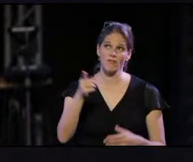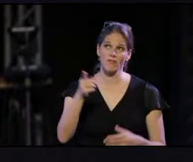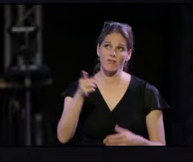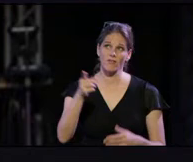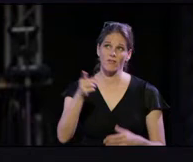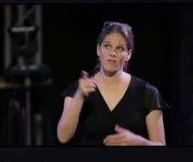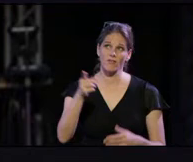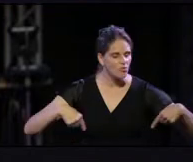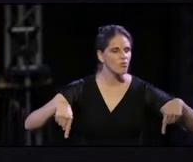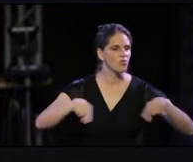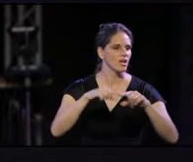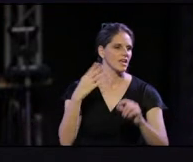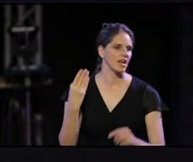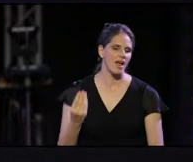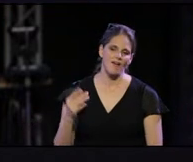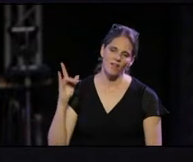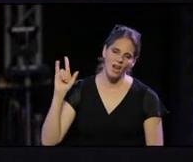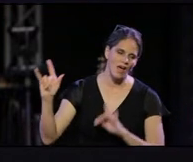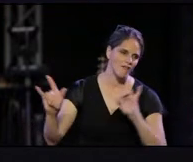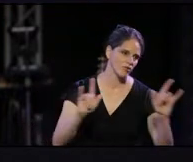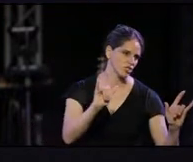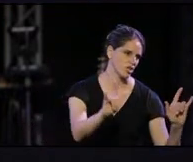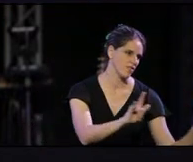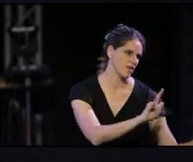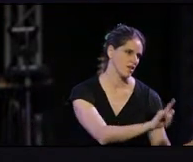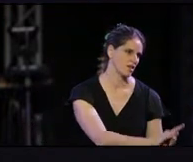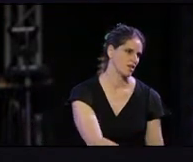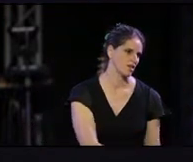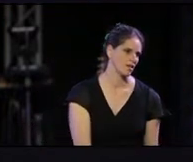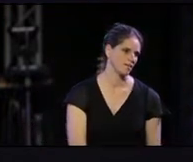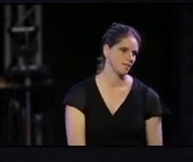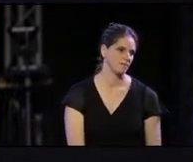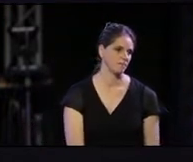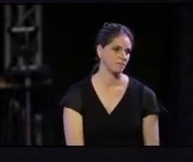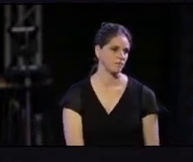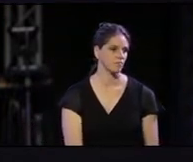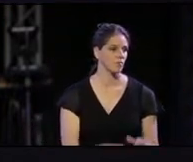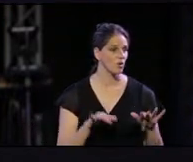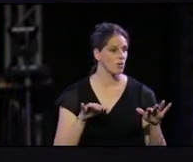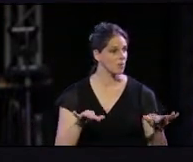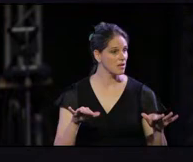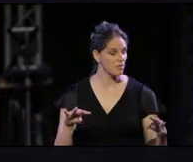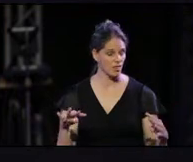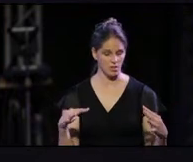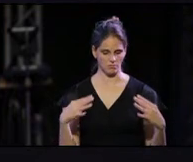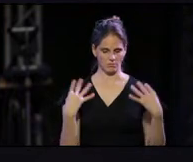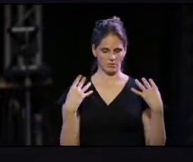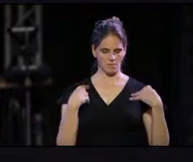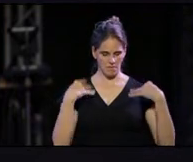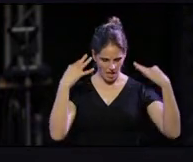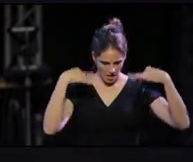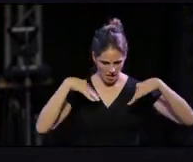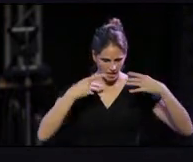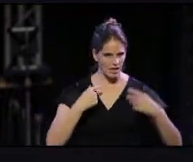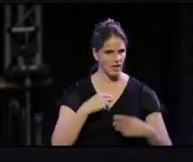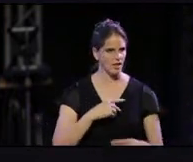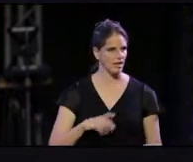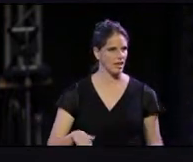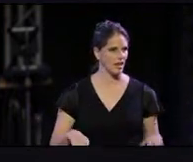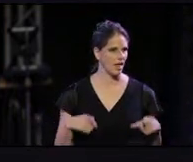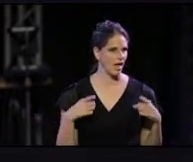have it for others. Oh Lord, as people look at our lives and see behind